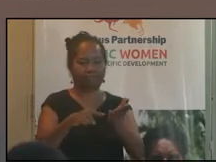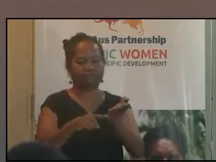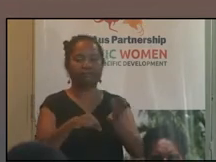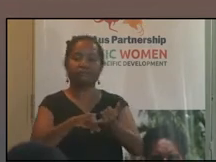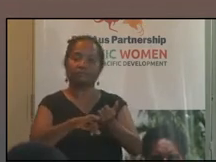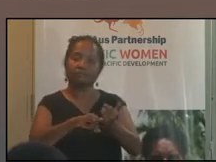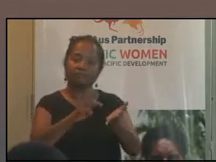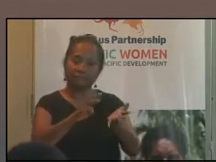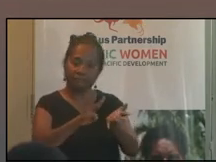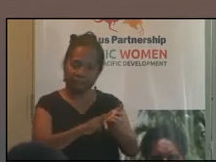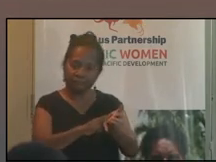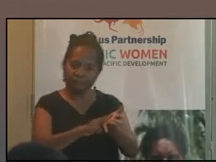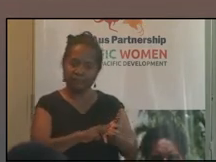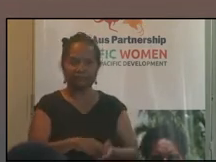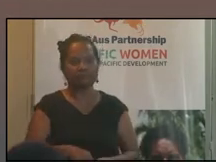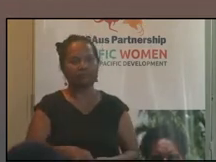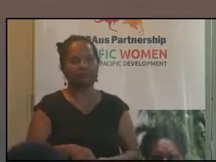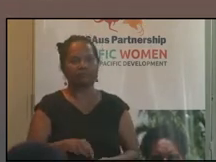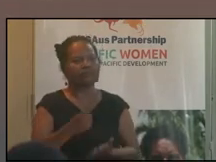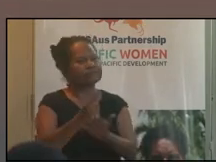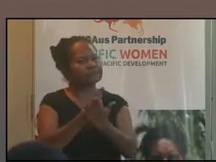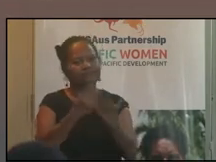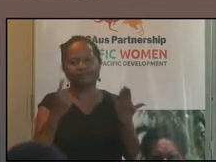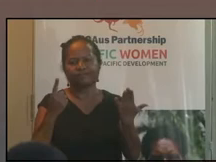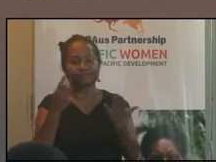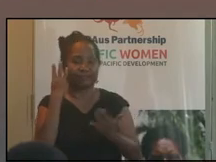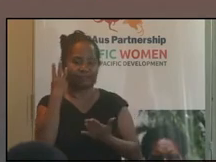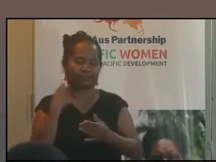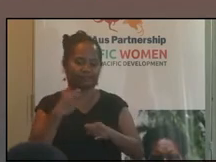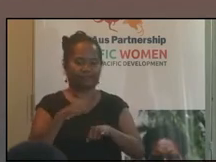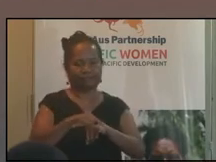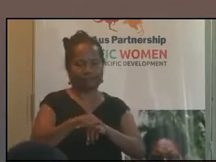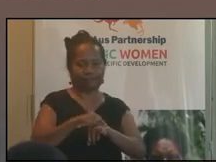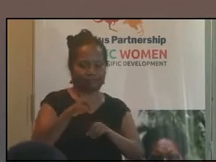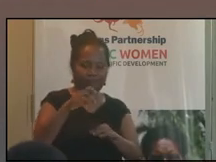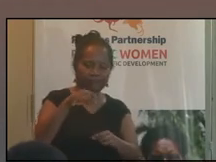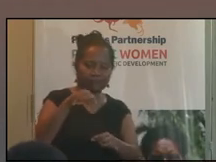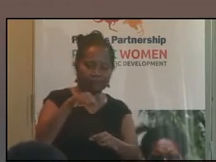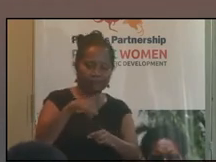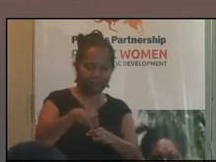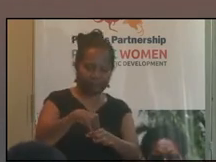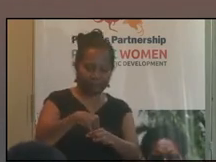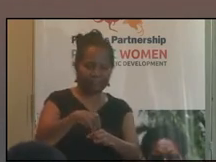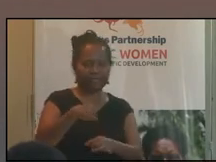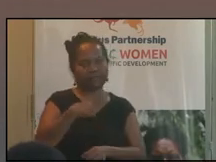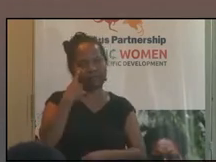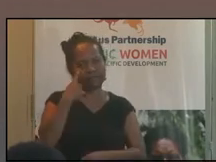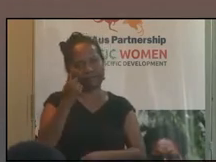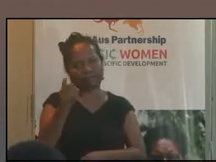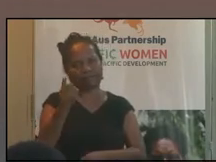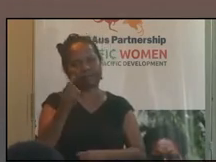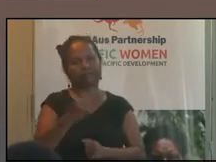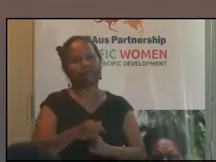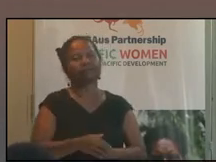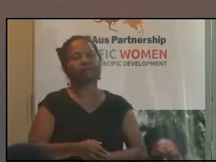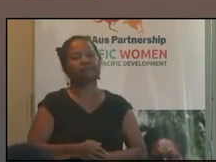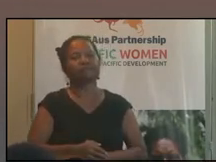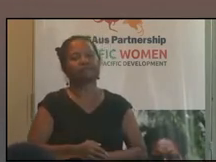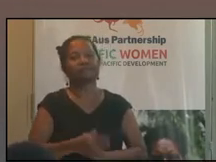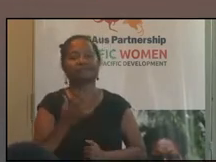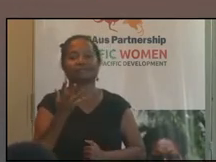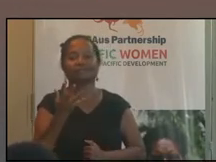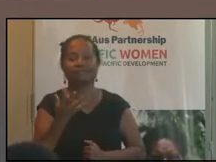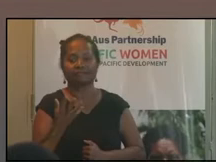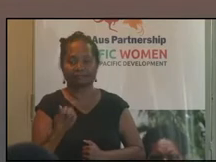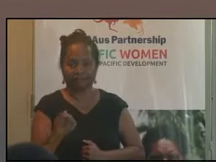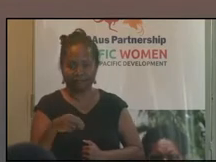that. Unfortunately, it was only women that could vote. And I found that having to